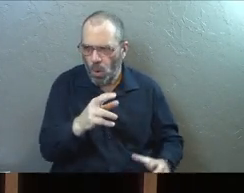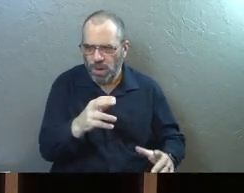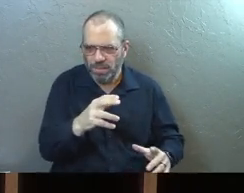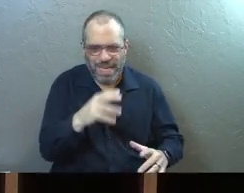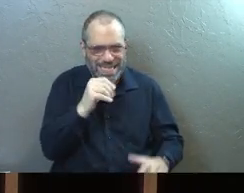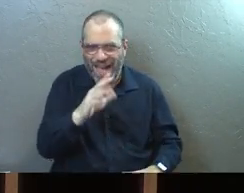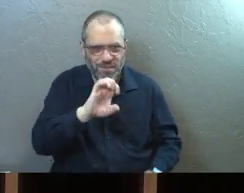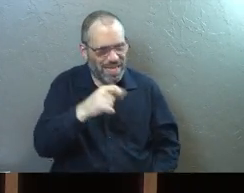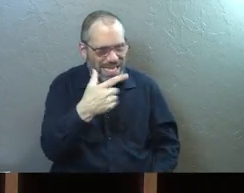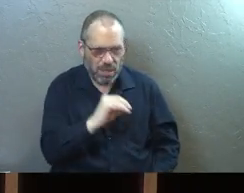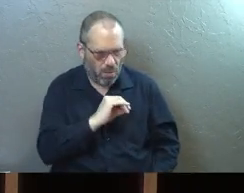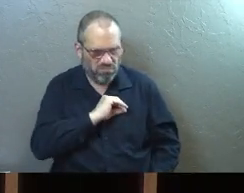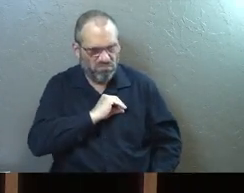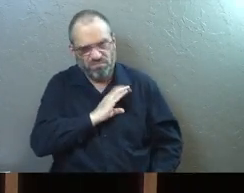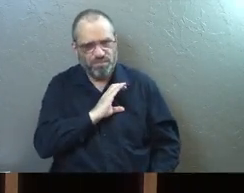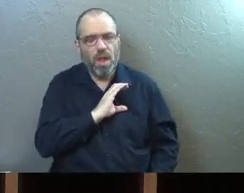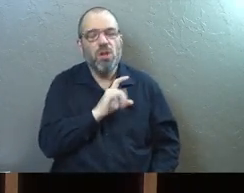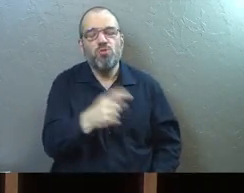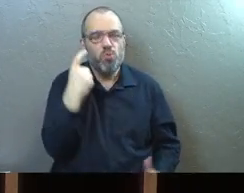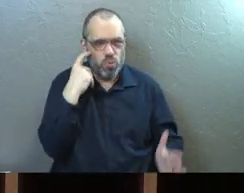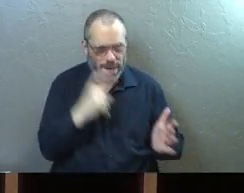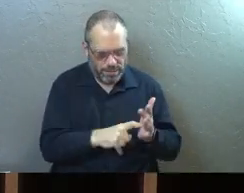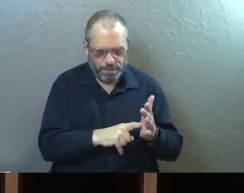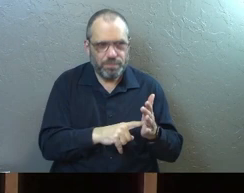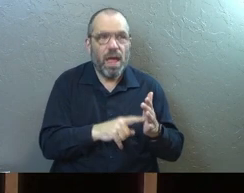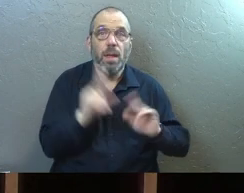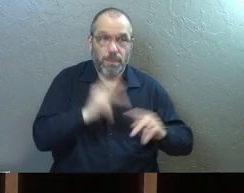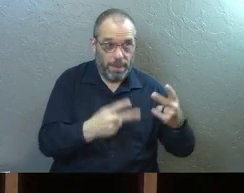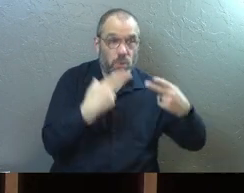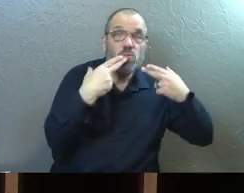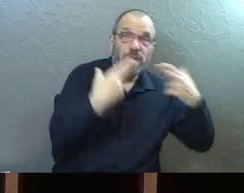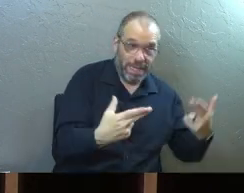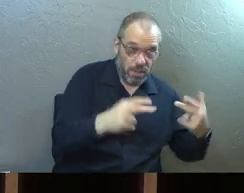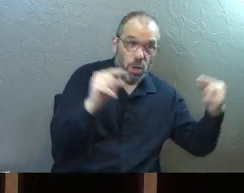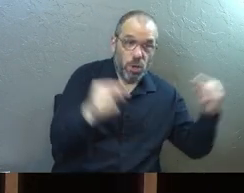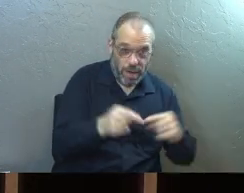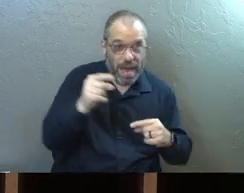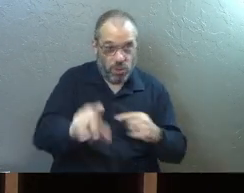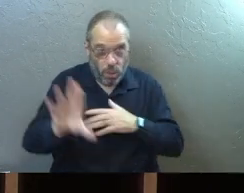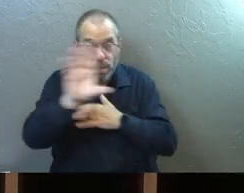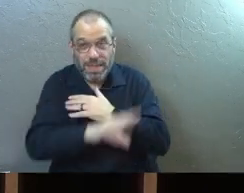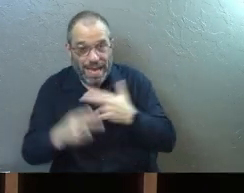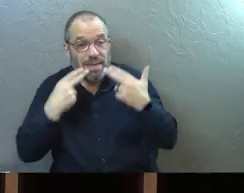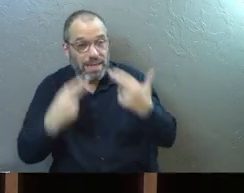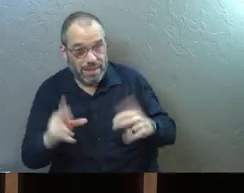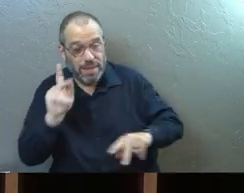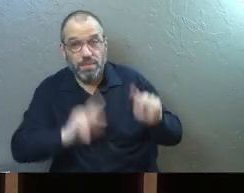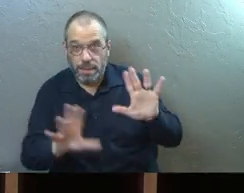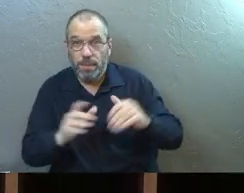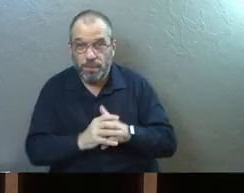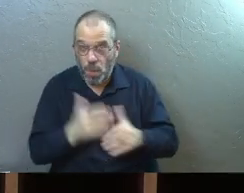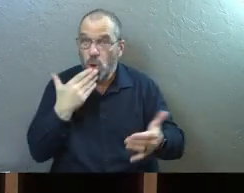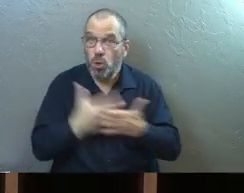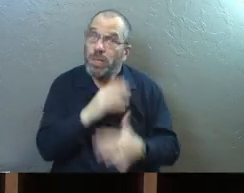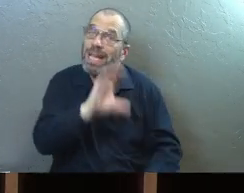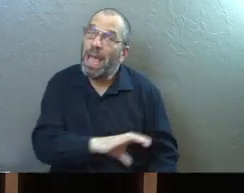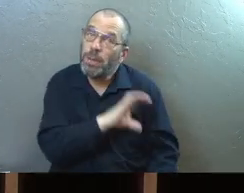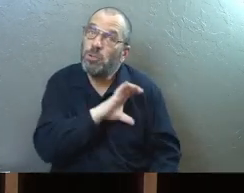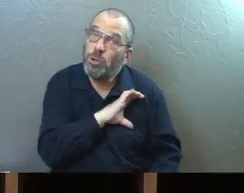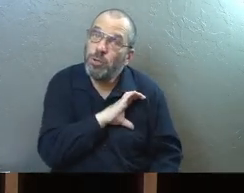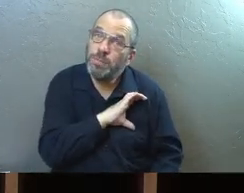the ego. You recognize that there are innocent people out there being hurt and you want to protect them. That's good